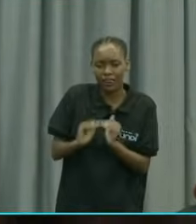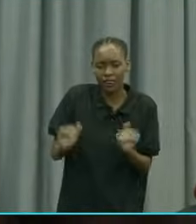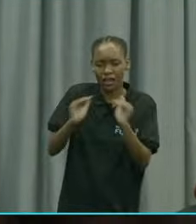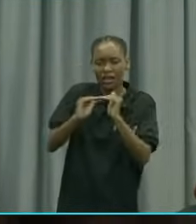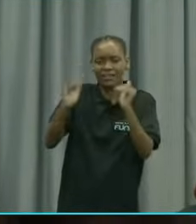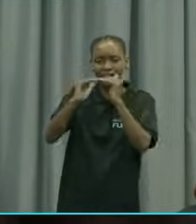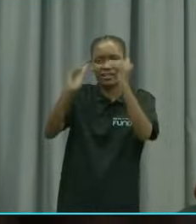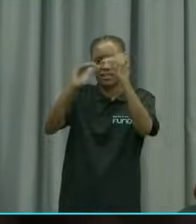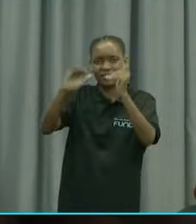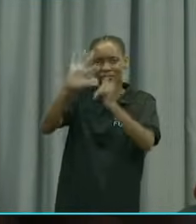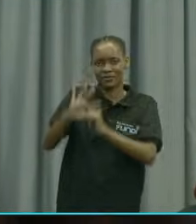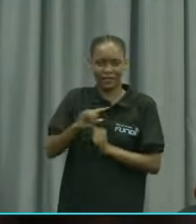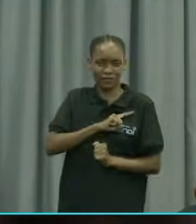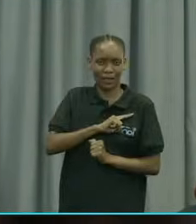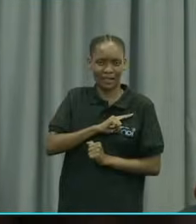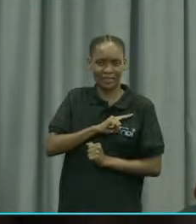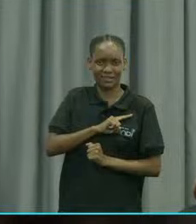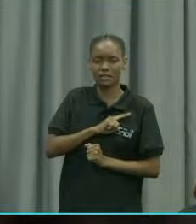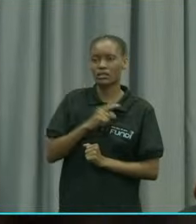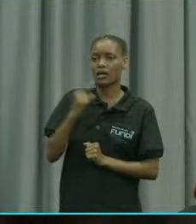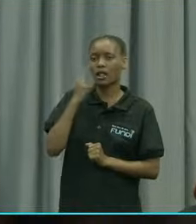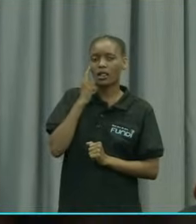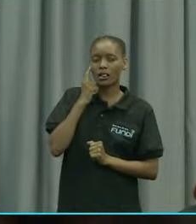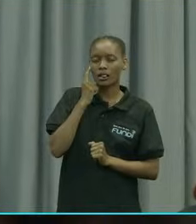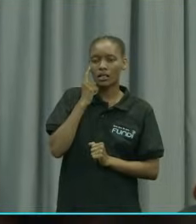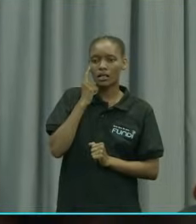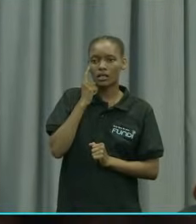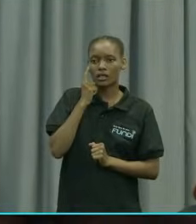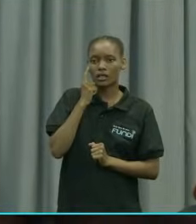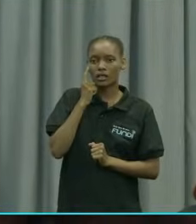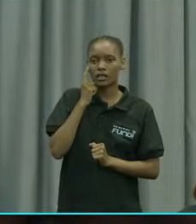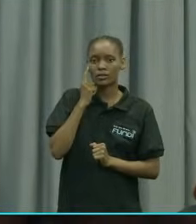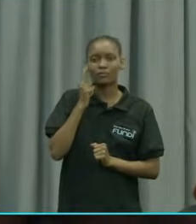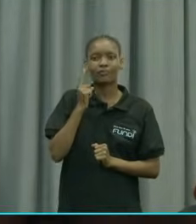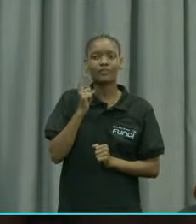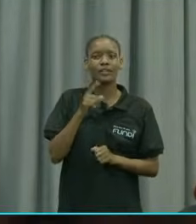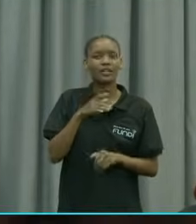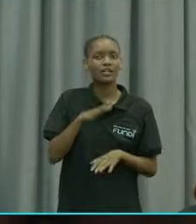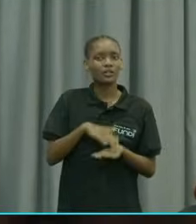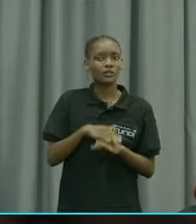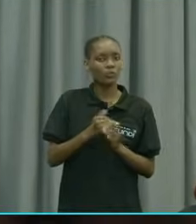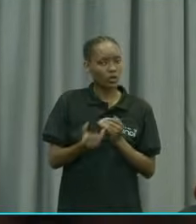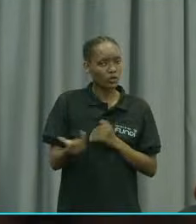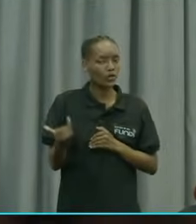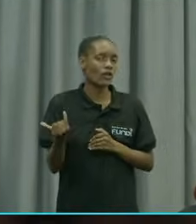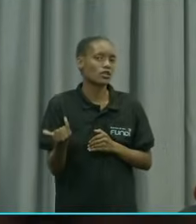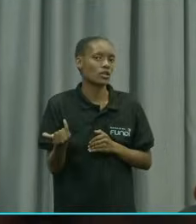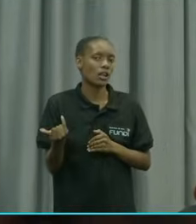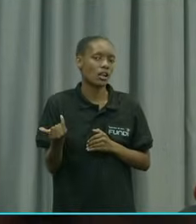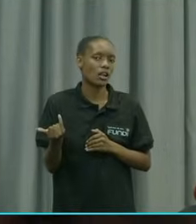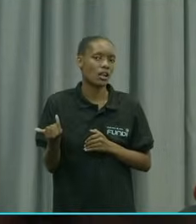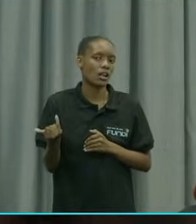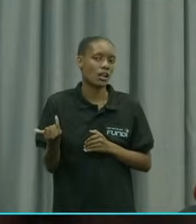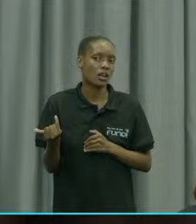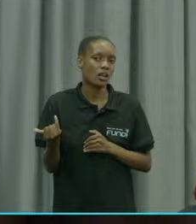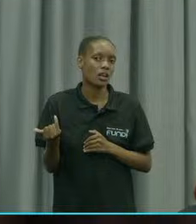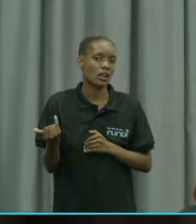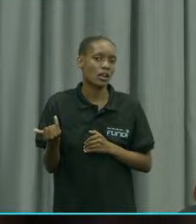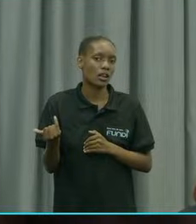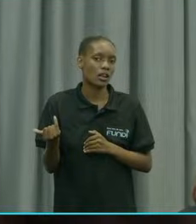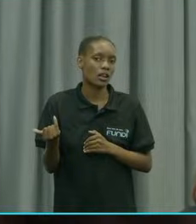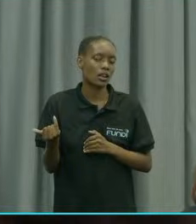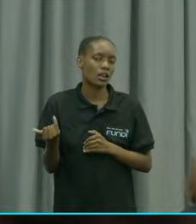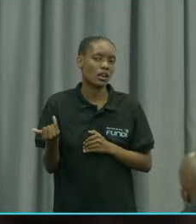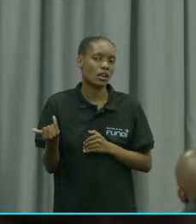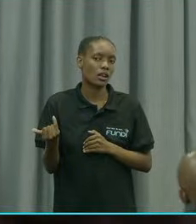I think SASA, the means test, it's more individual, sort of looking at